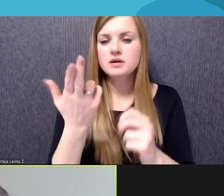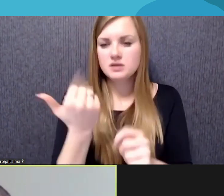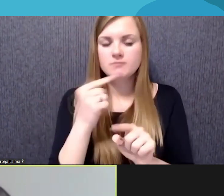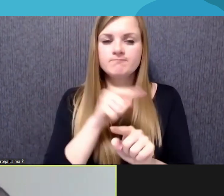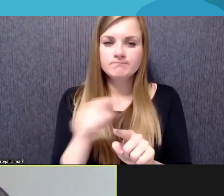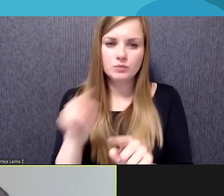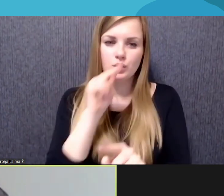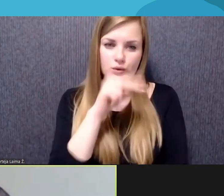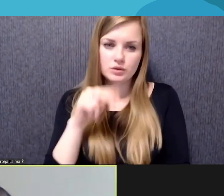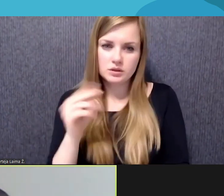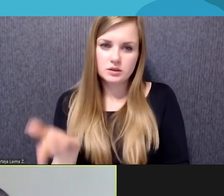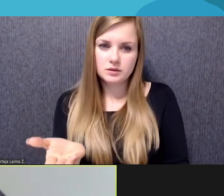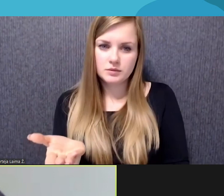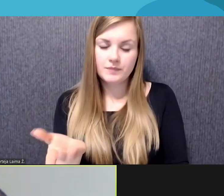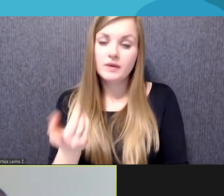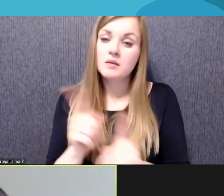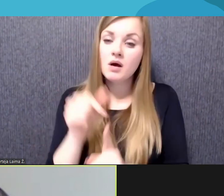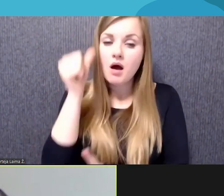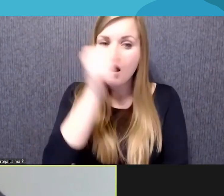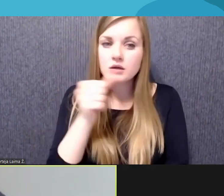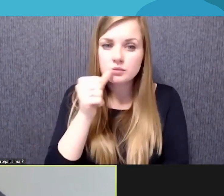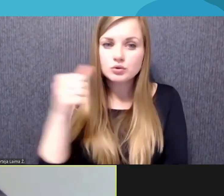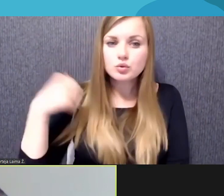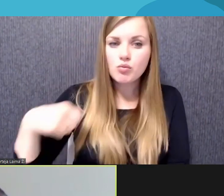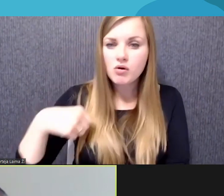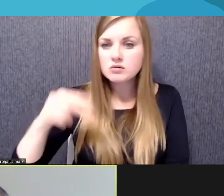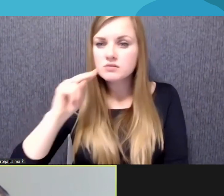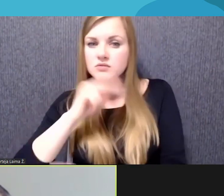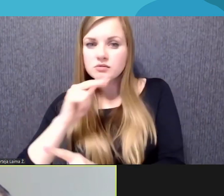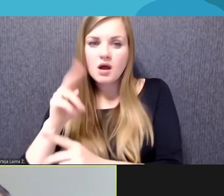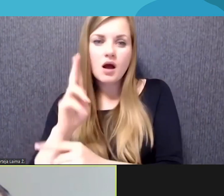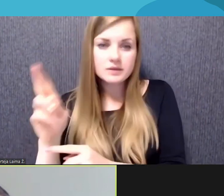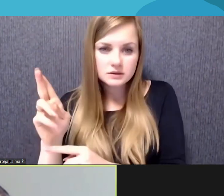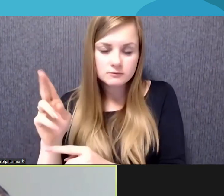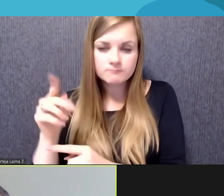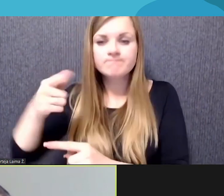we'll be able to regard these crimes with more seriousness.